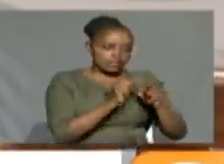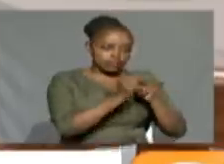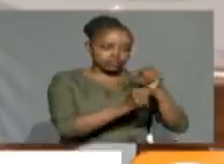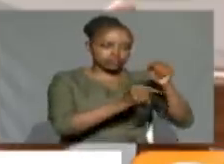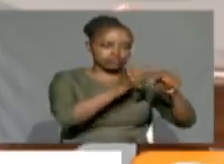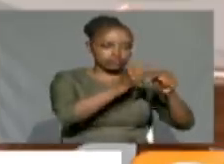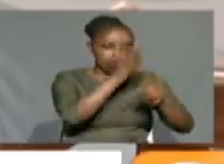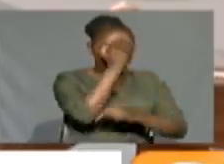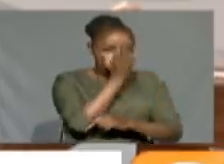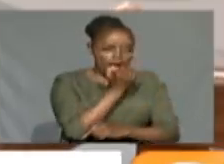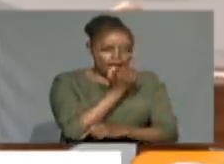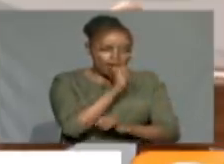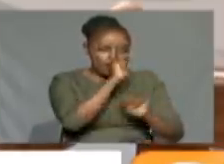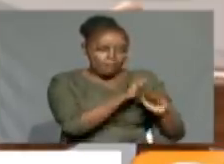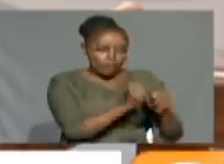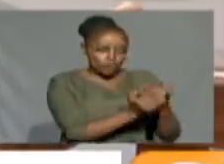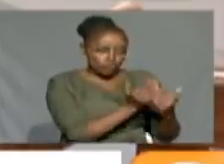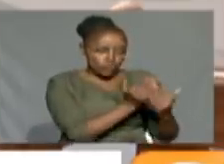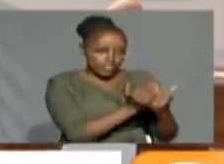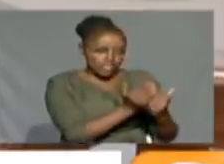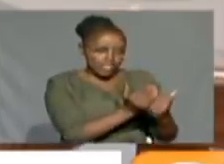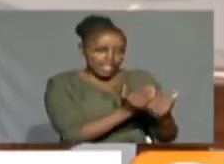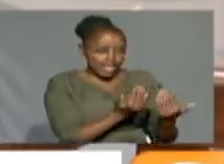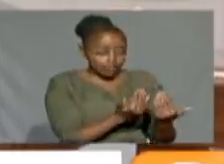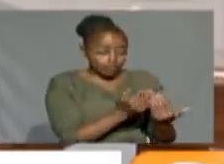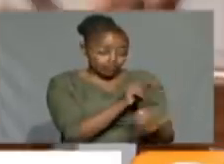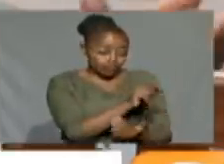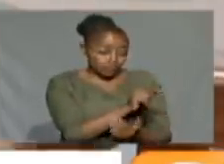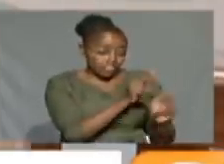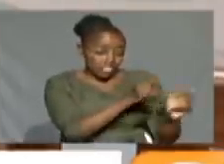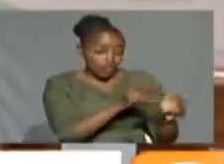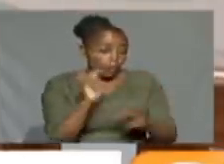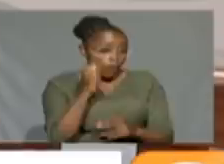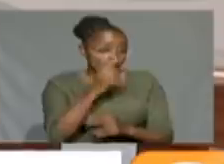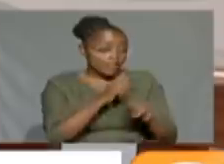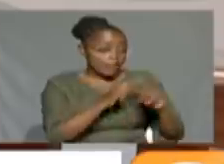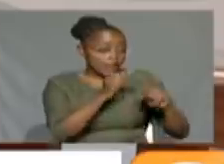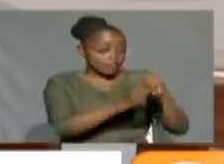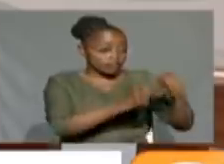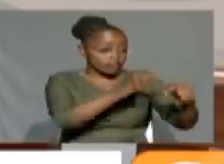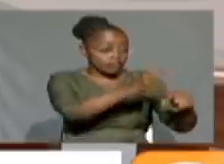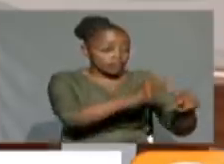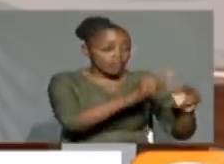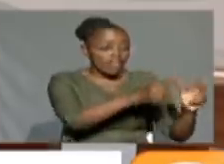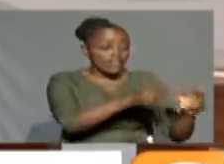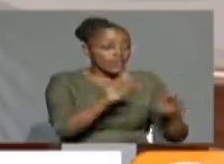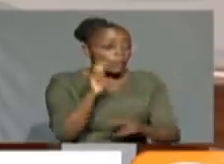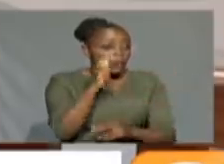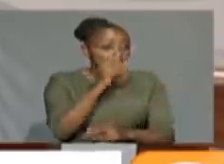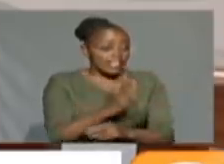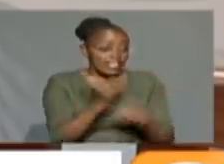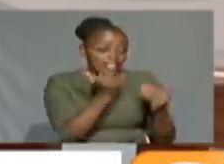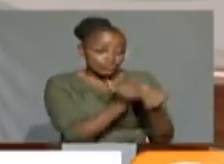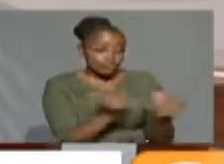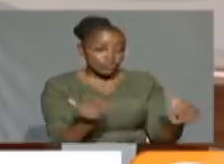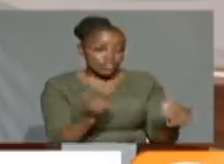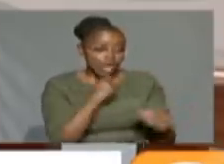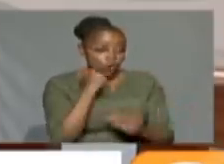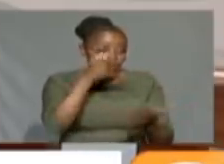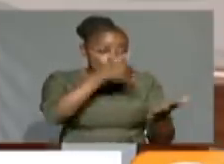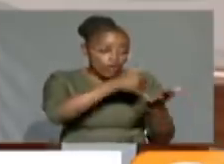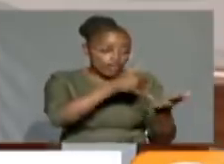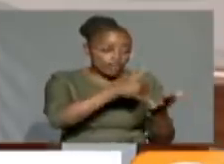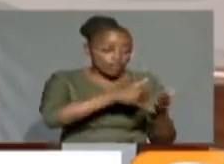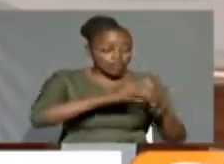that we could take care of her. But in the process, Wanjiko's children, who we were involved